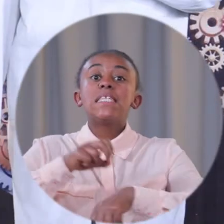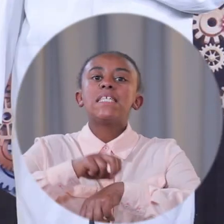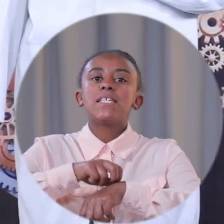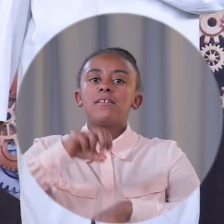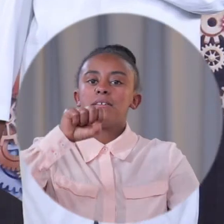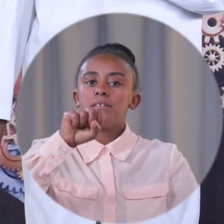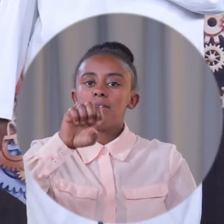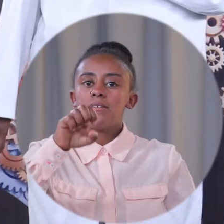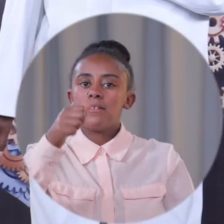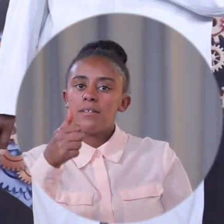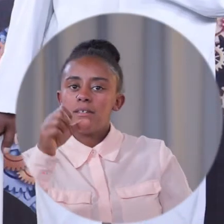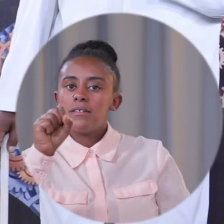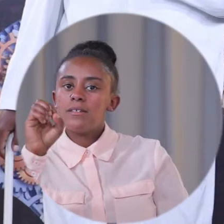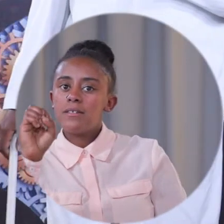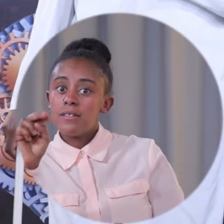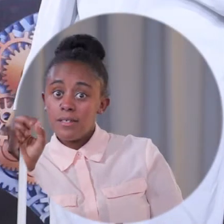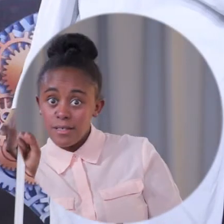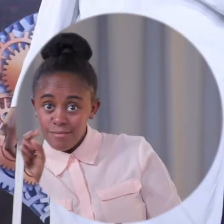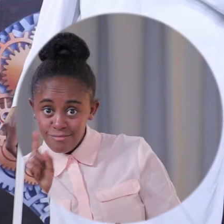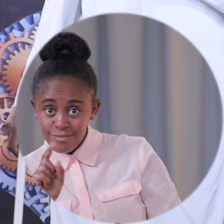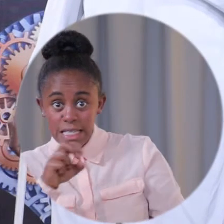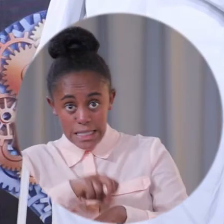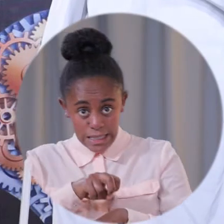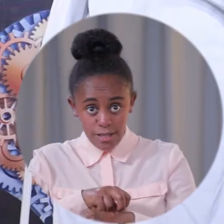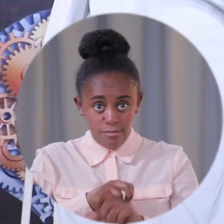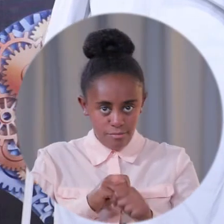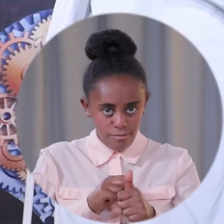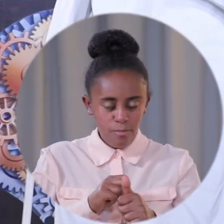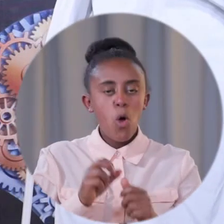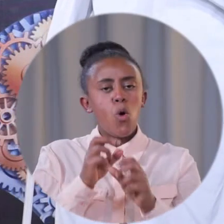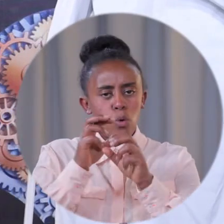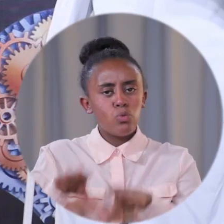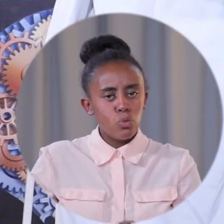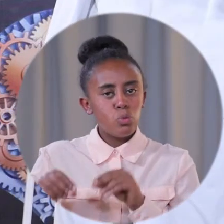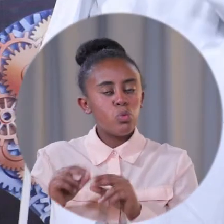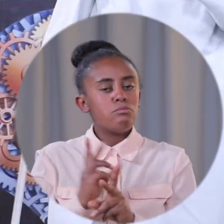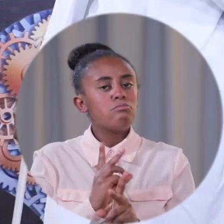seasons. So, students are expected to